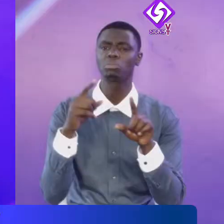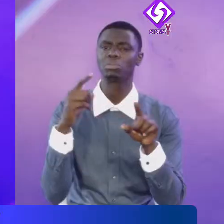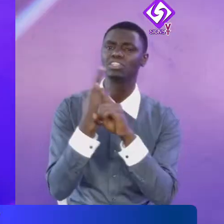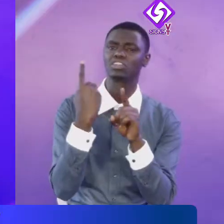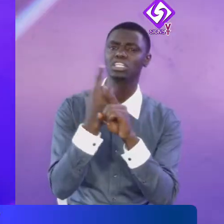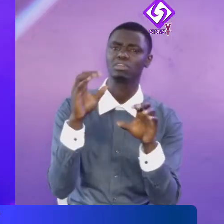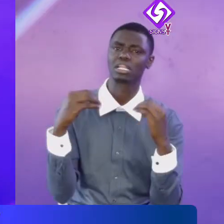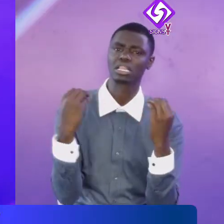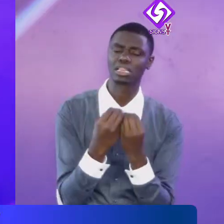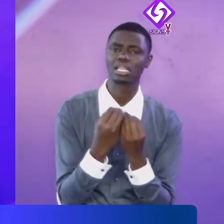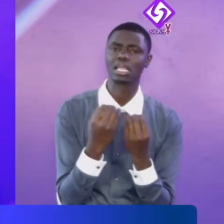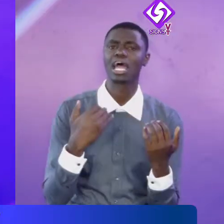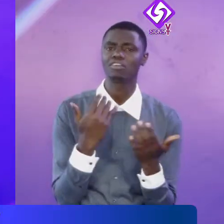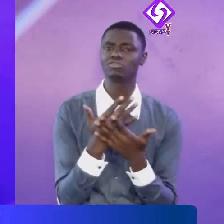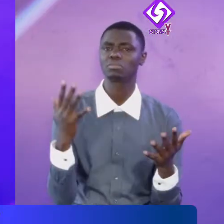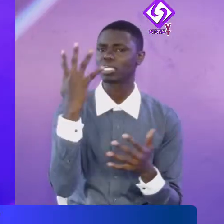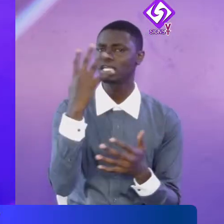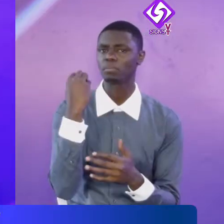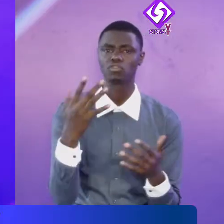beautiful happening, Alan.